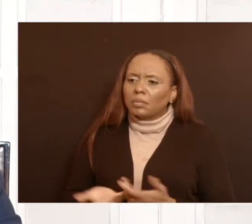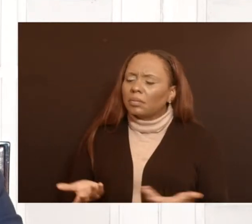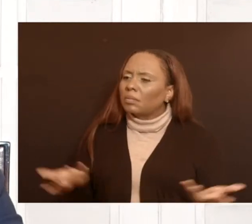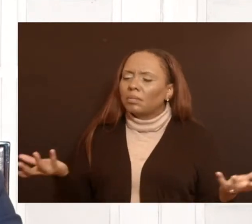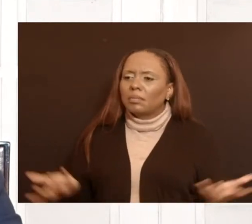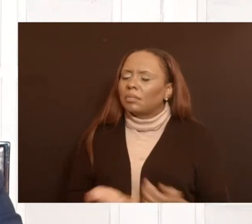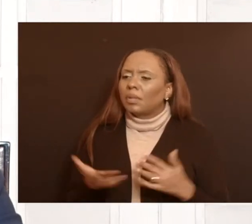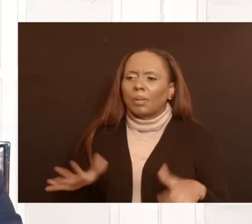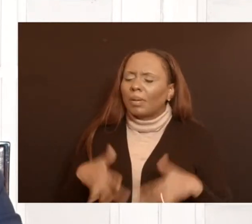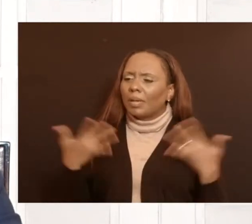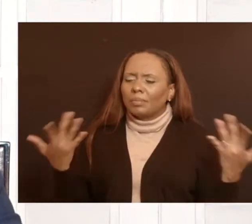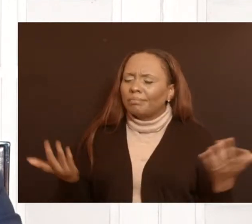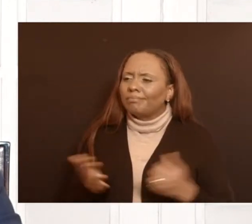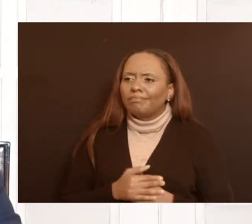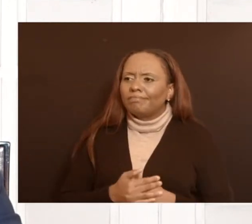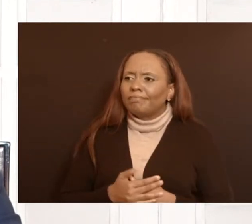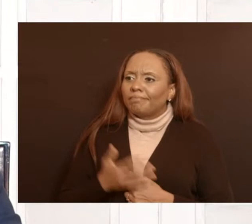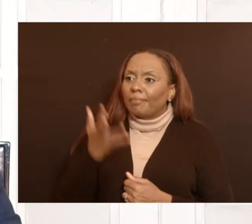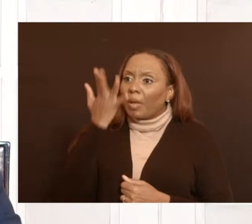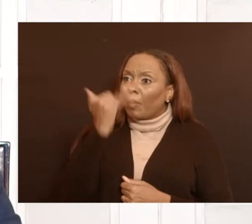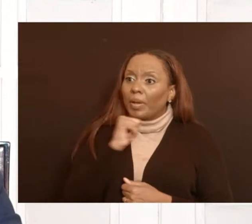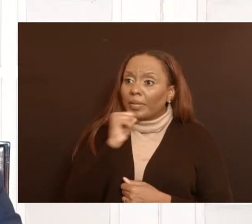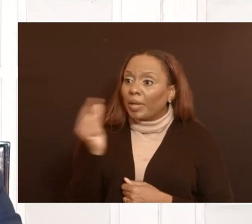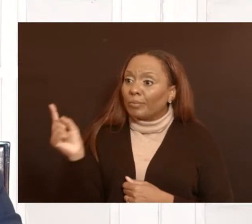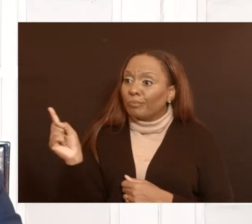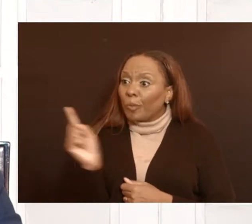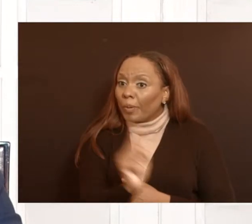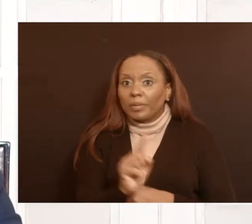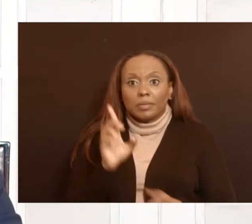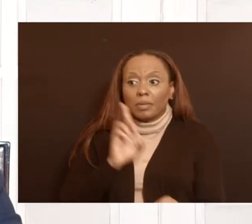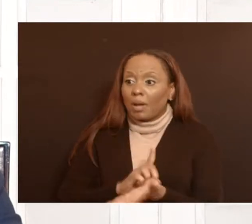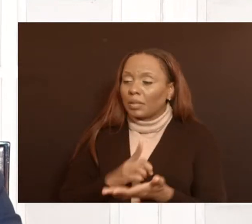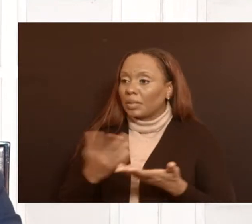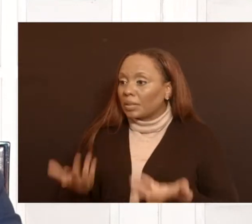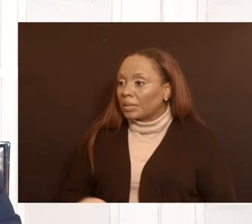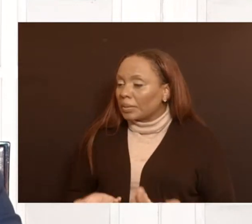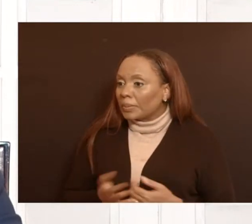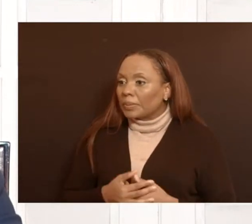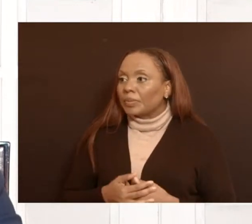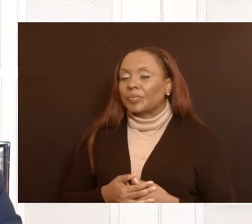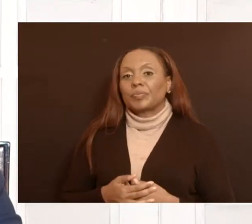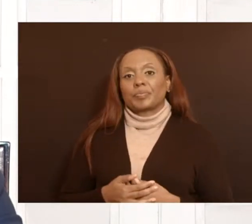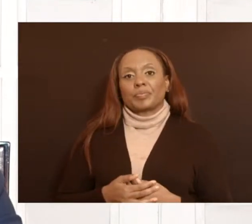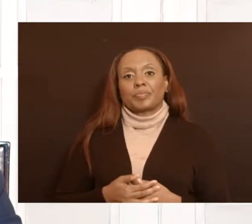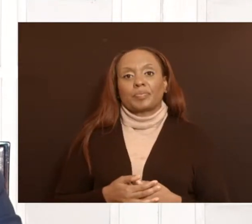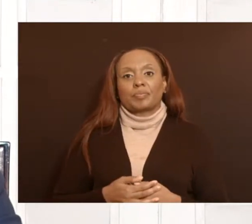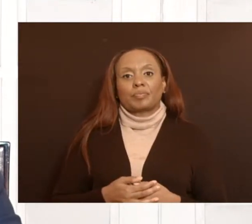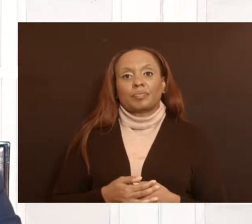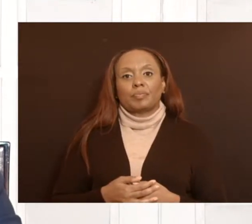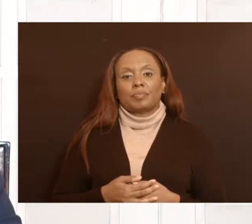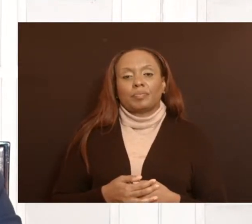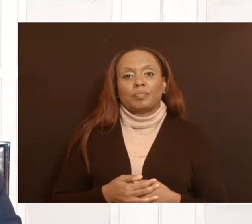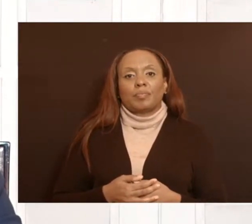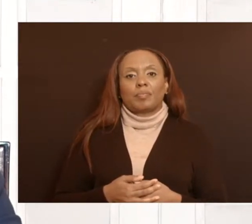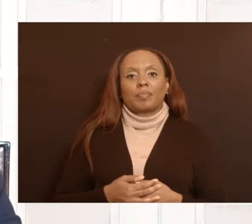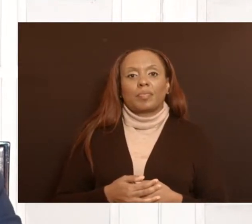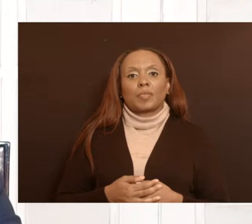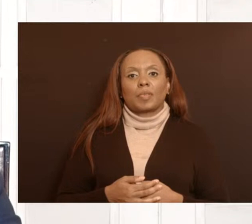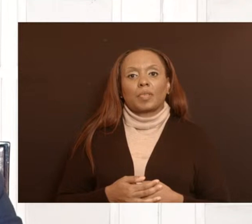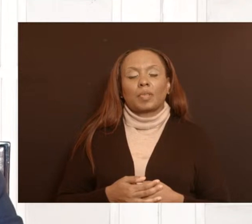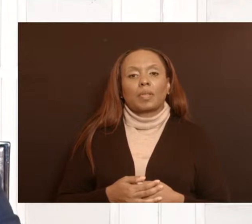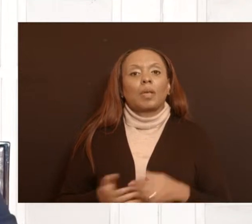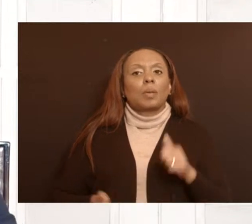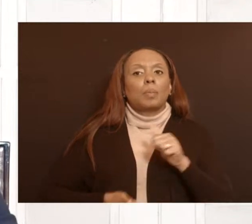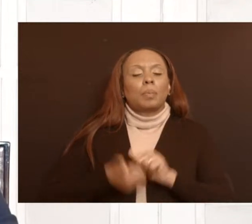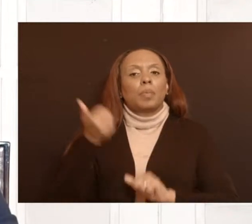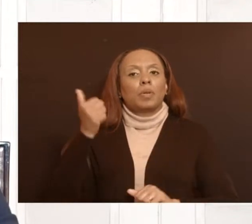really going on in that population. And these individuals we actually found who were positive, who were all young, the majority of